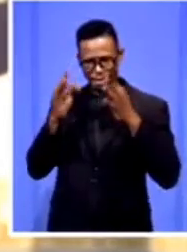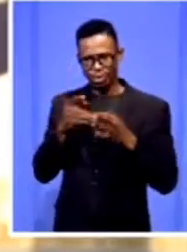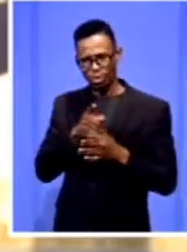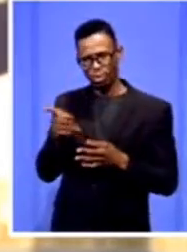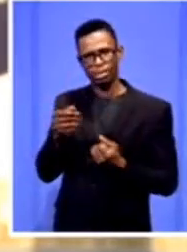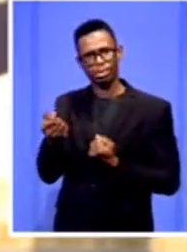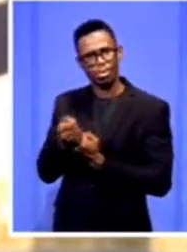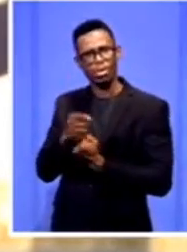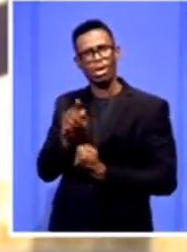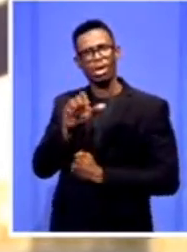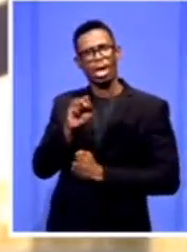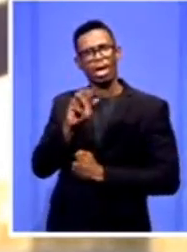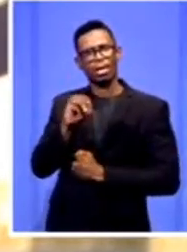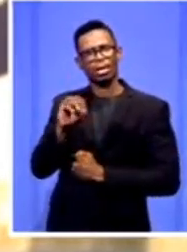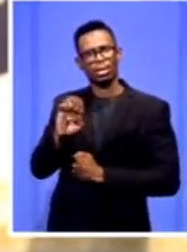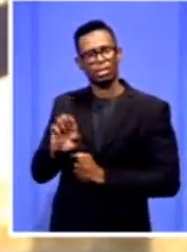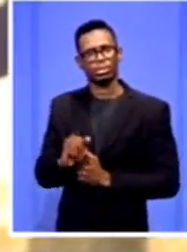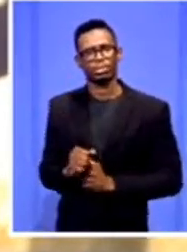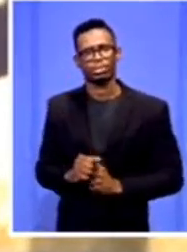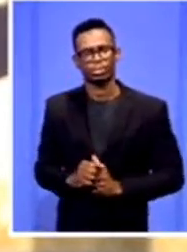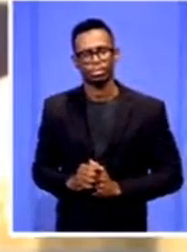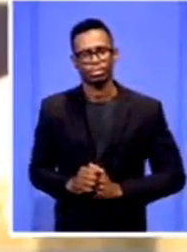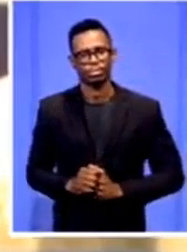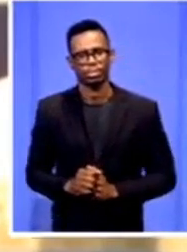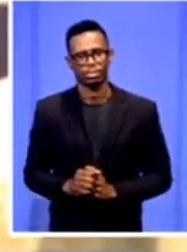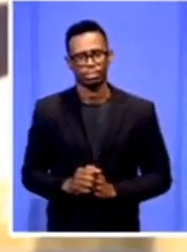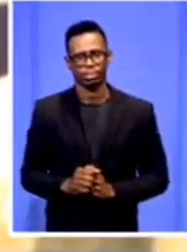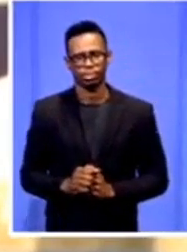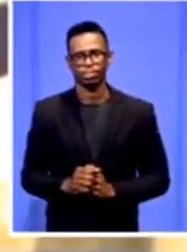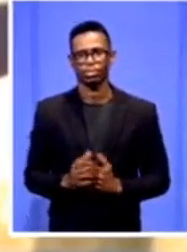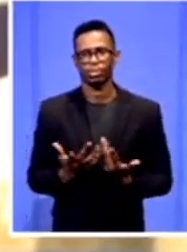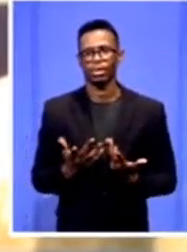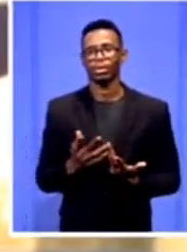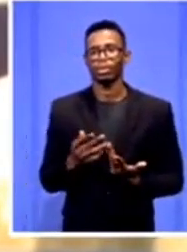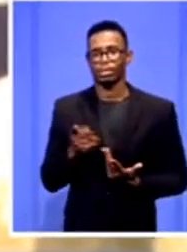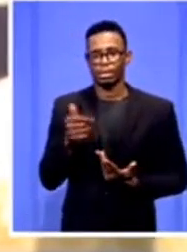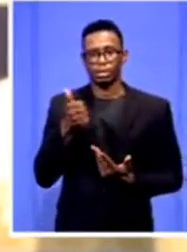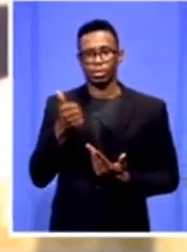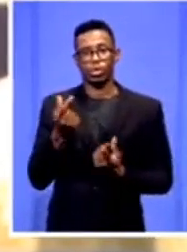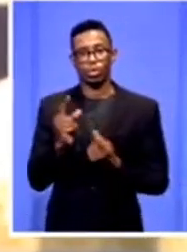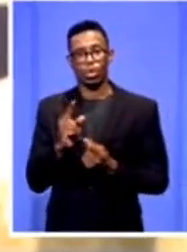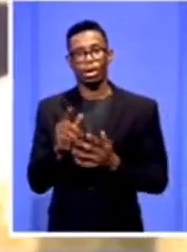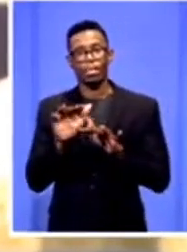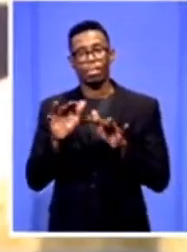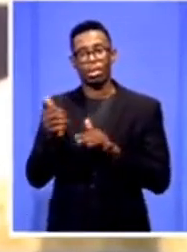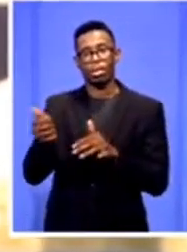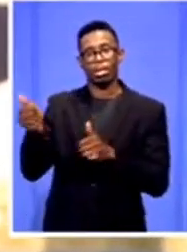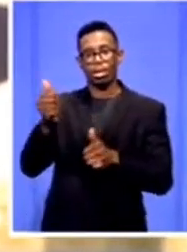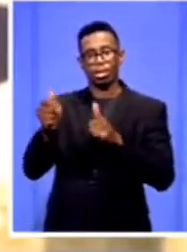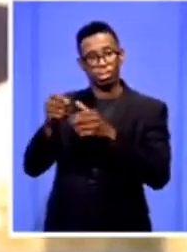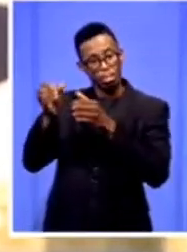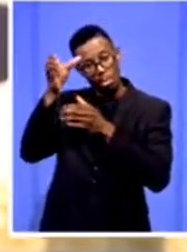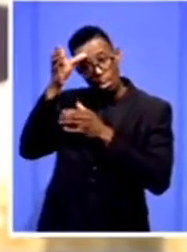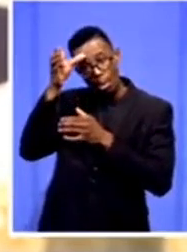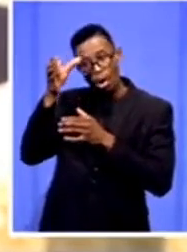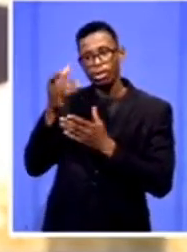nke letuna le letsha le ile sekolong o le kenye distia o tla bona ha dithodietsana. It